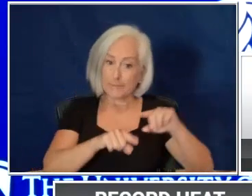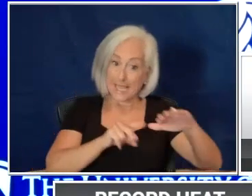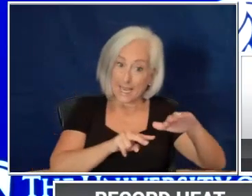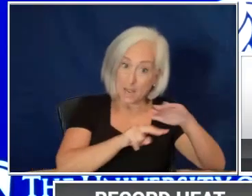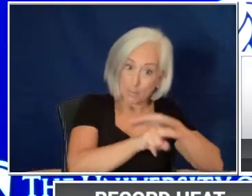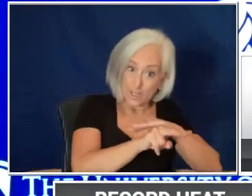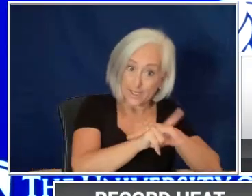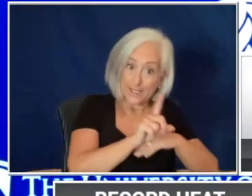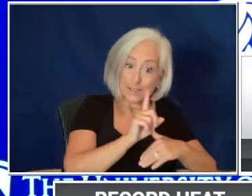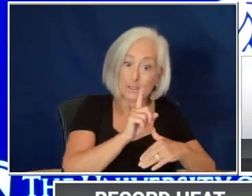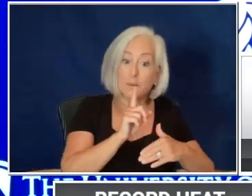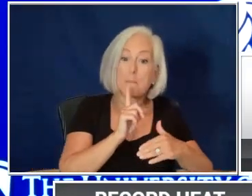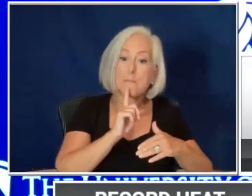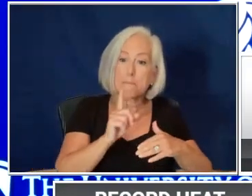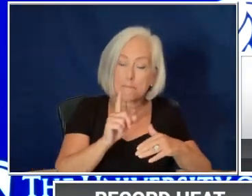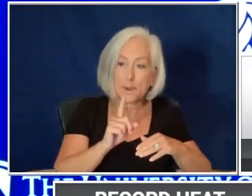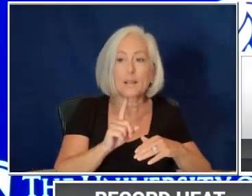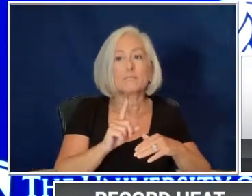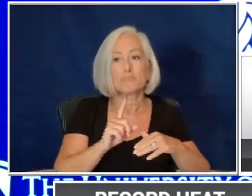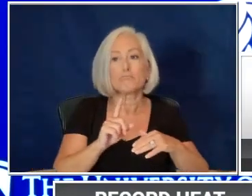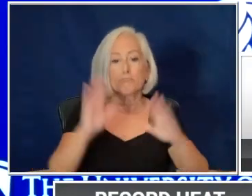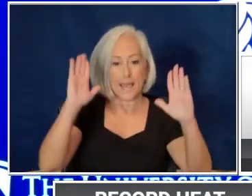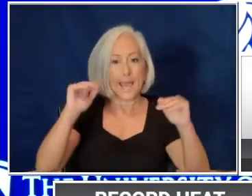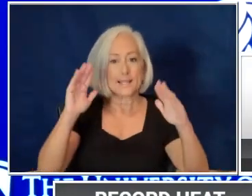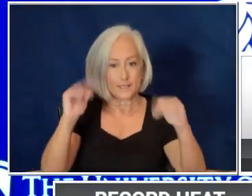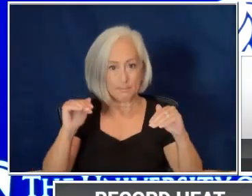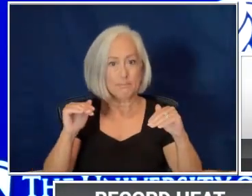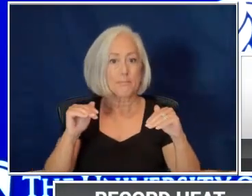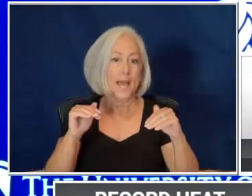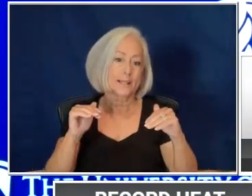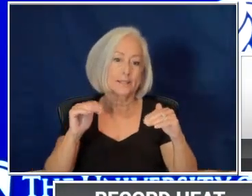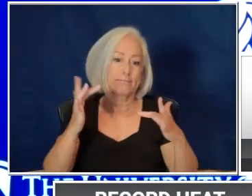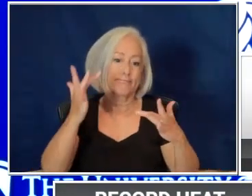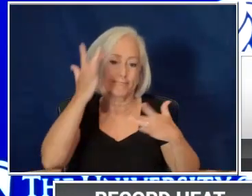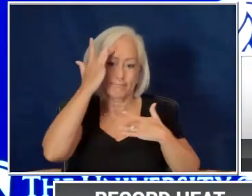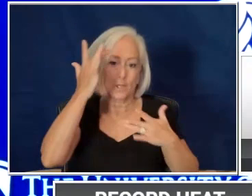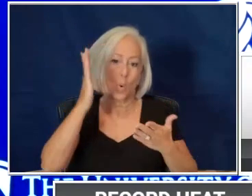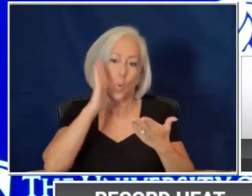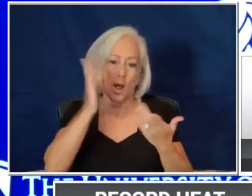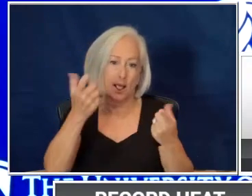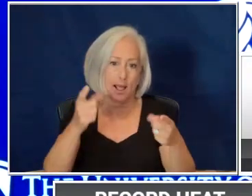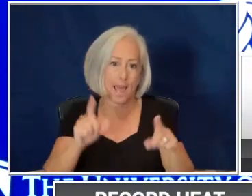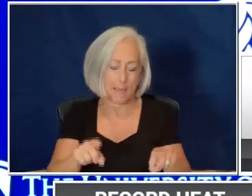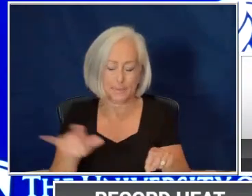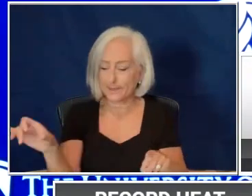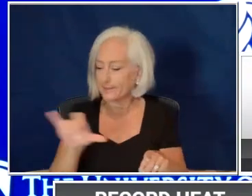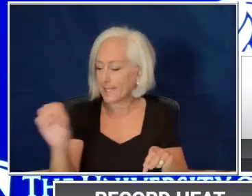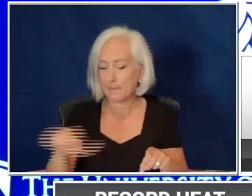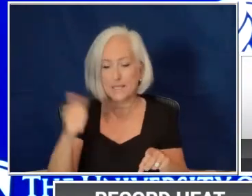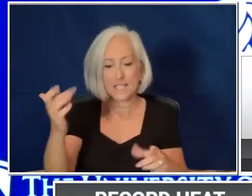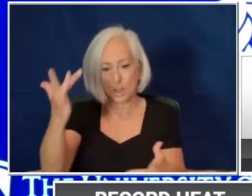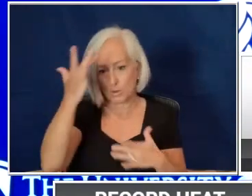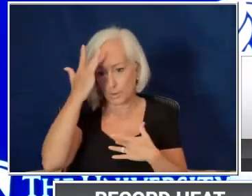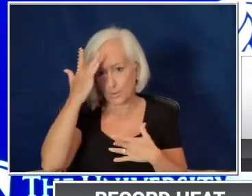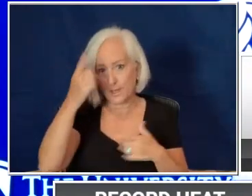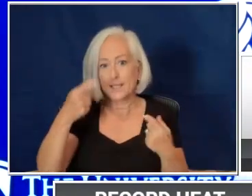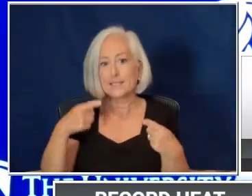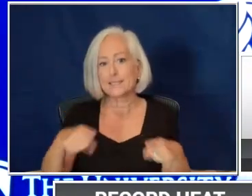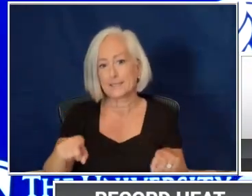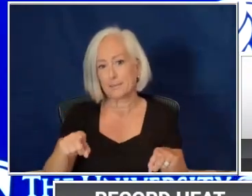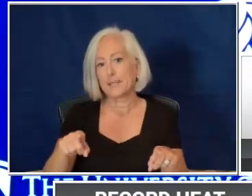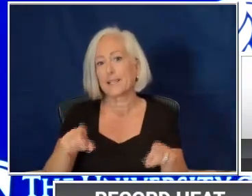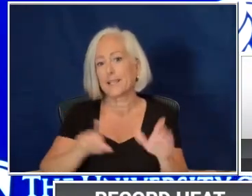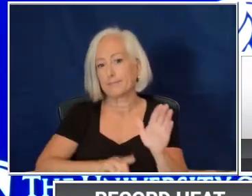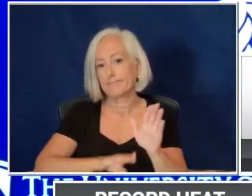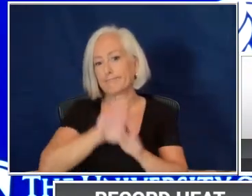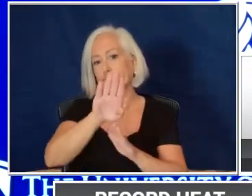winter, just as currently, other respiratory viruses do seem to surge in the winter. Even though we've recently come out